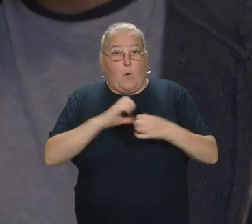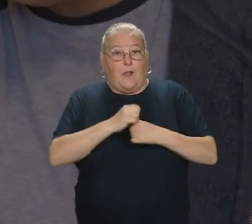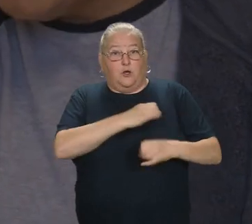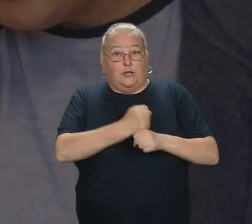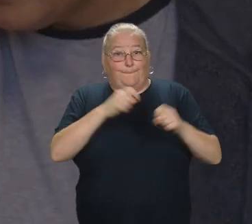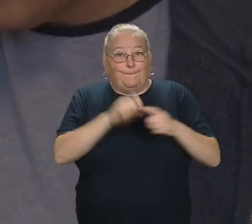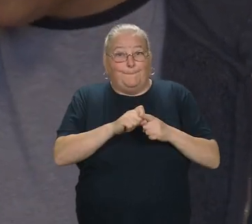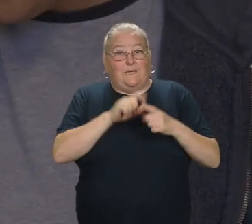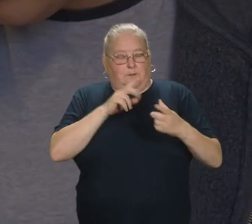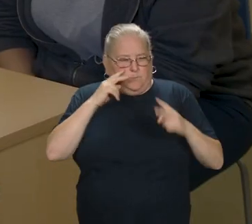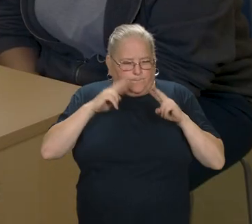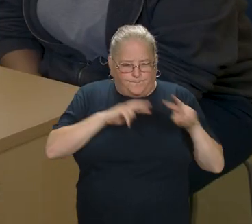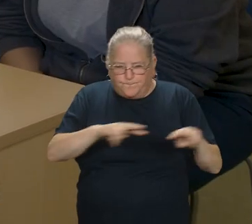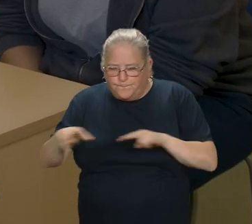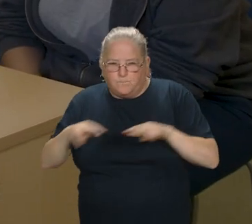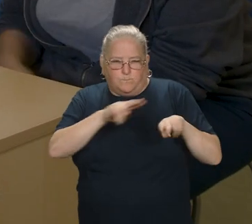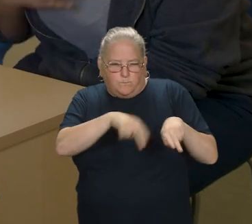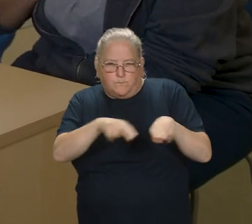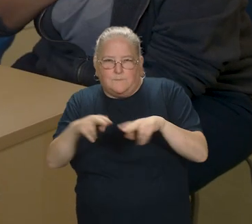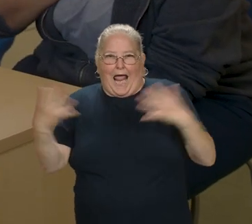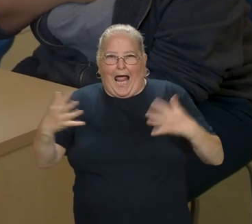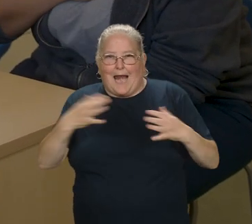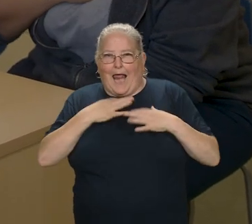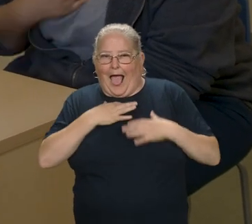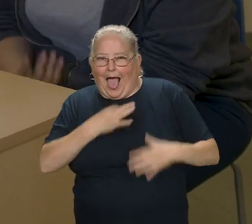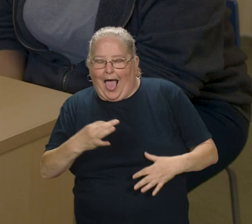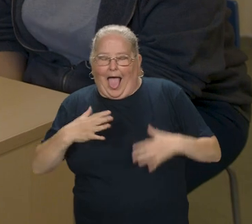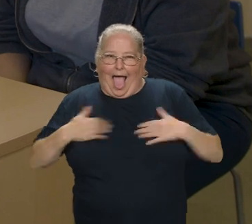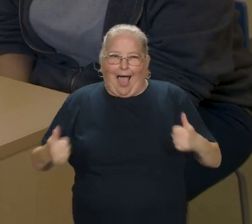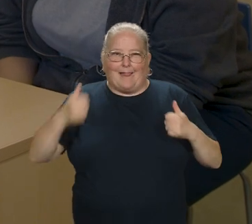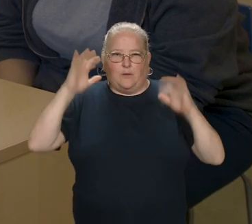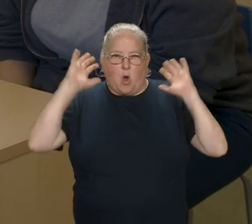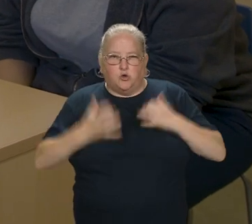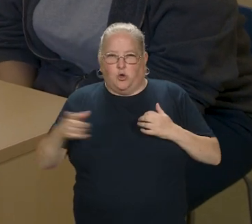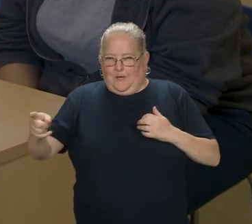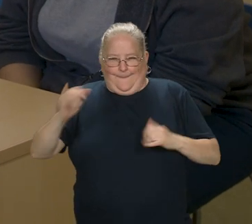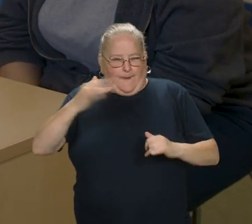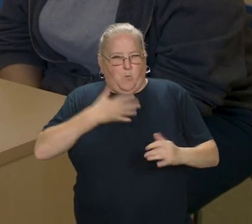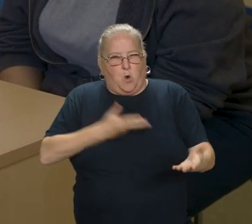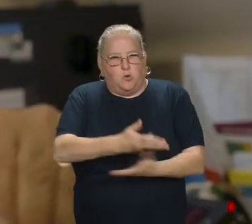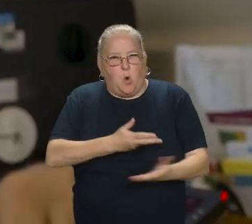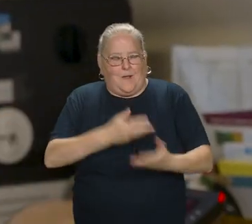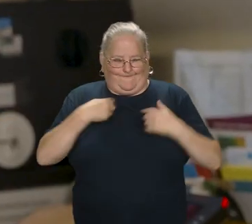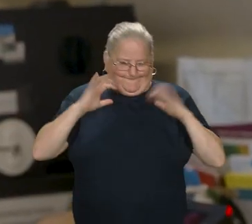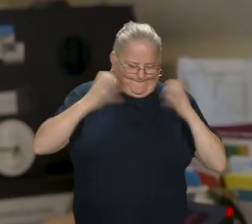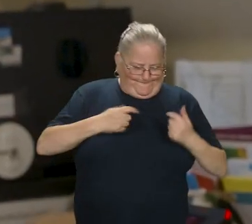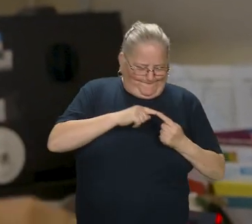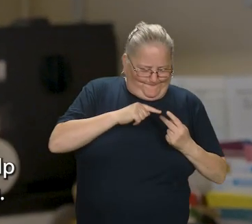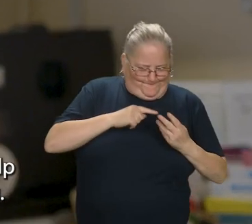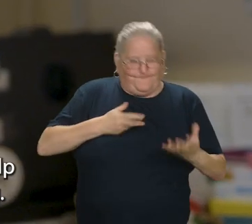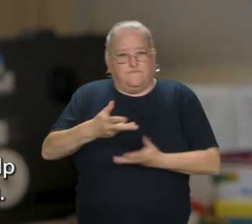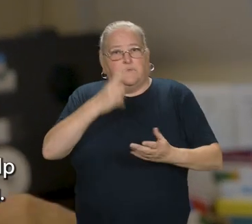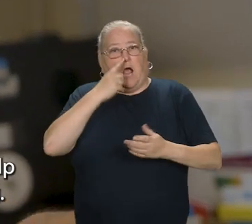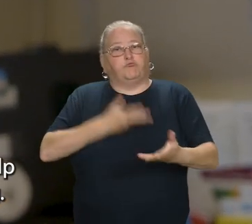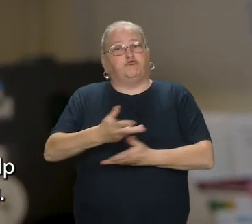health concerns you may have and talk about areas you would like to work on around your physical health. For example,